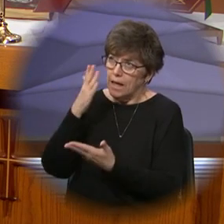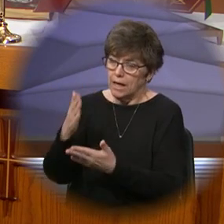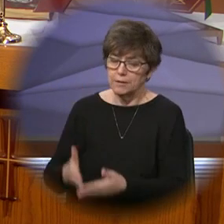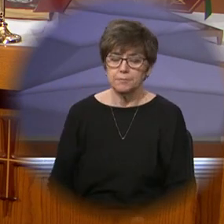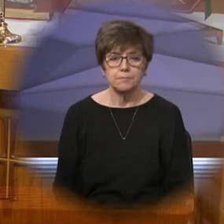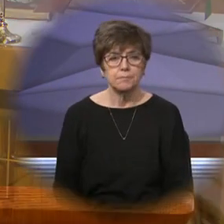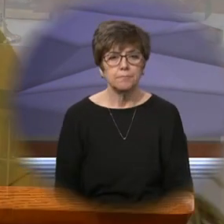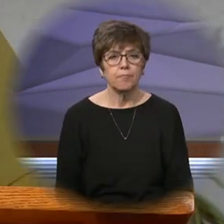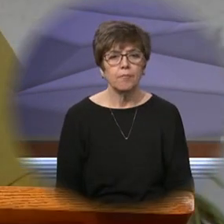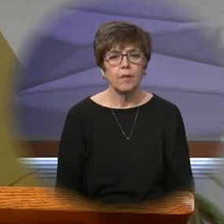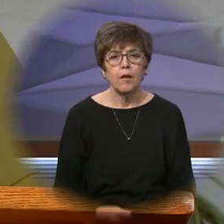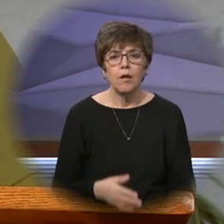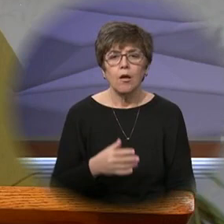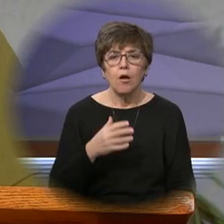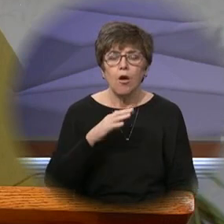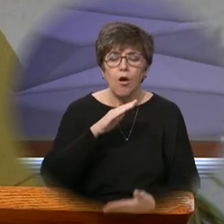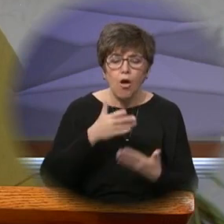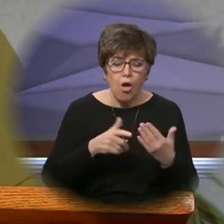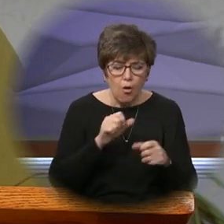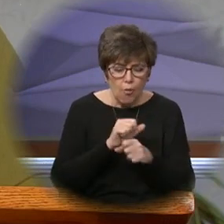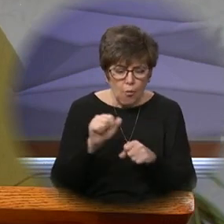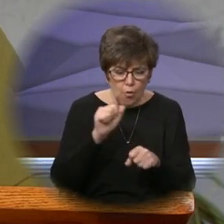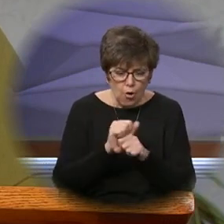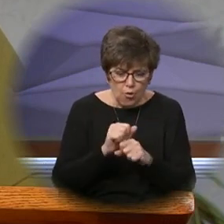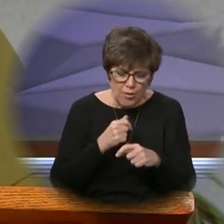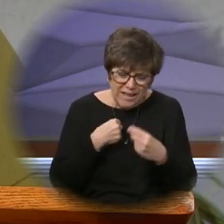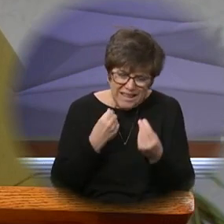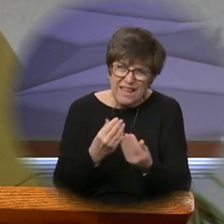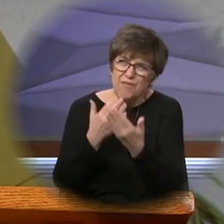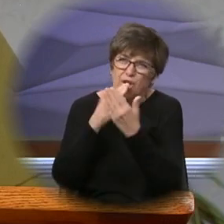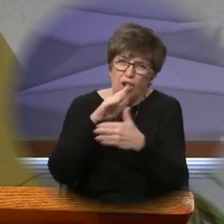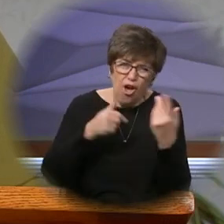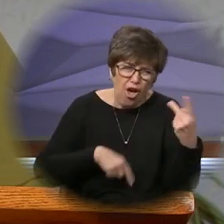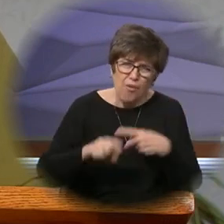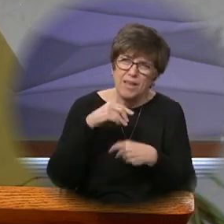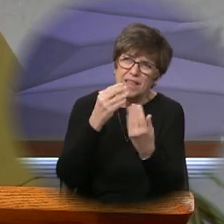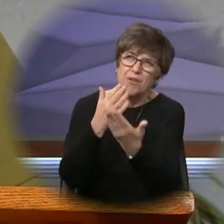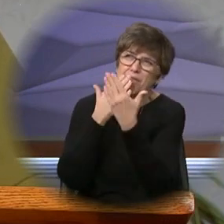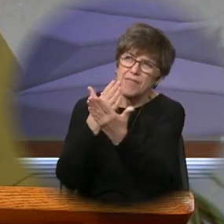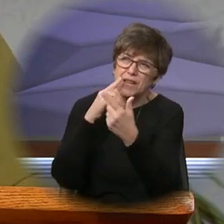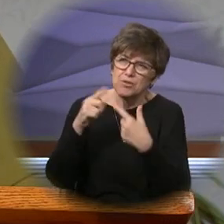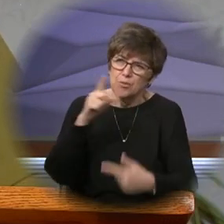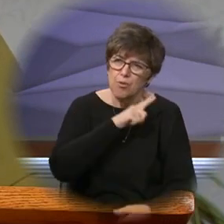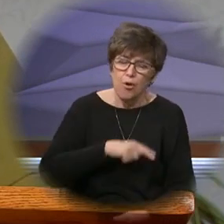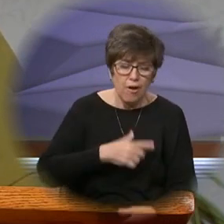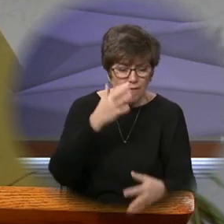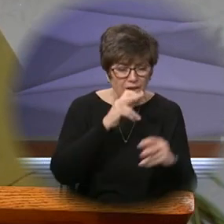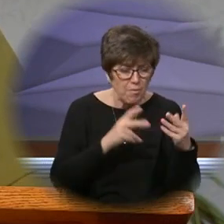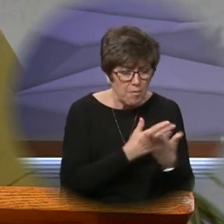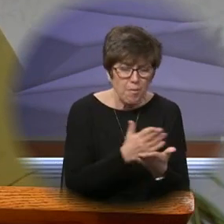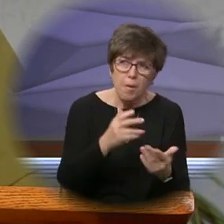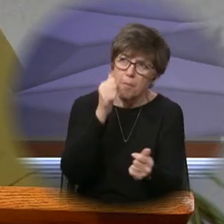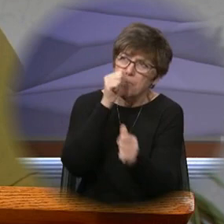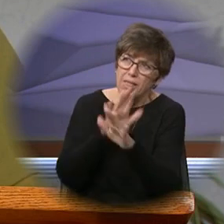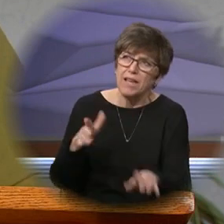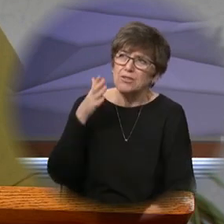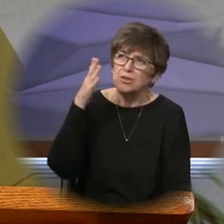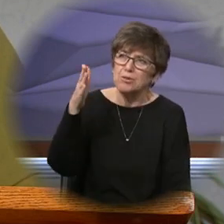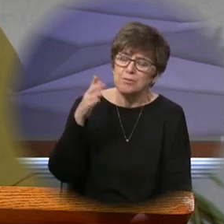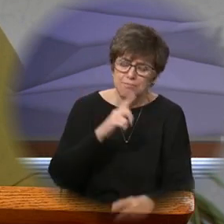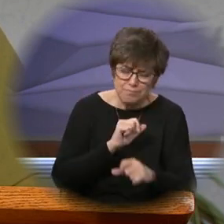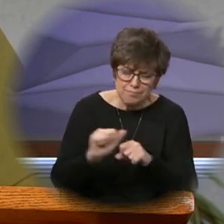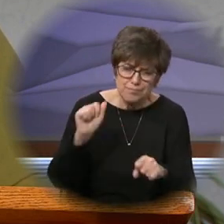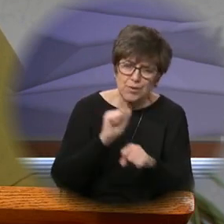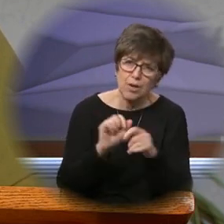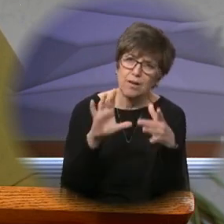I will praise your name forever, my King and my God. Let all your works give you thanks, O Lord, and let your faithful ones bless you. Let them discourse